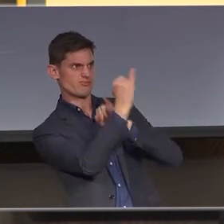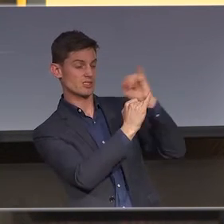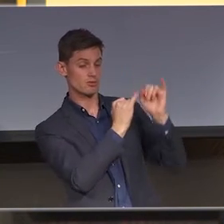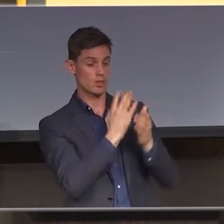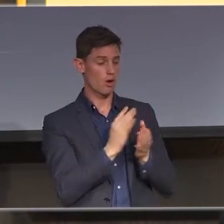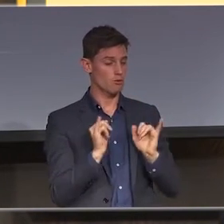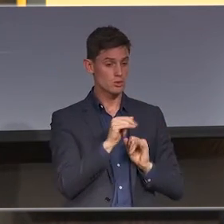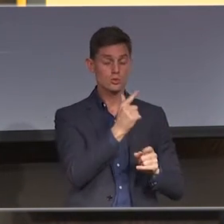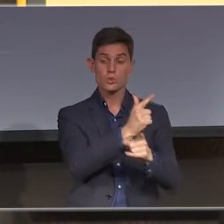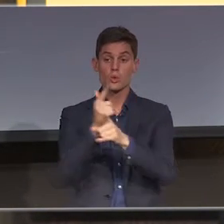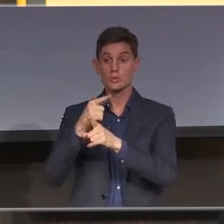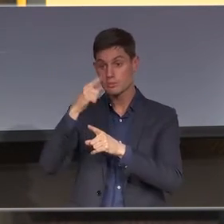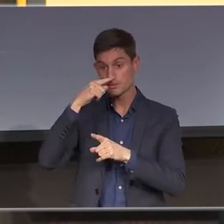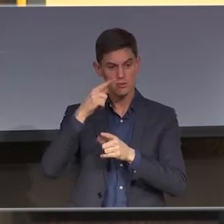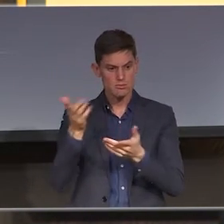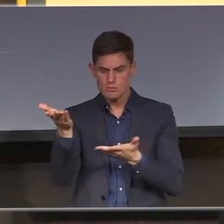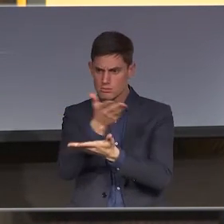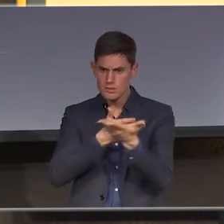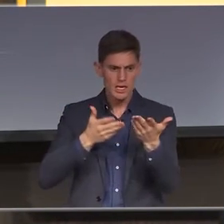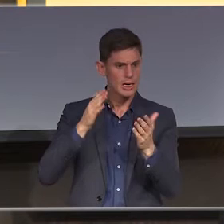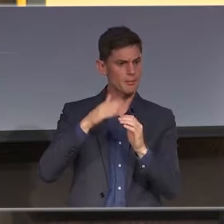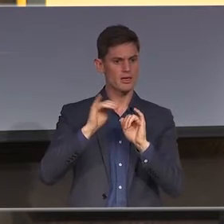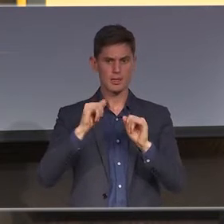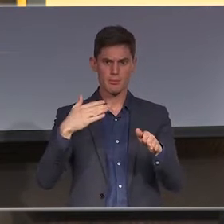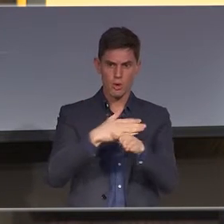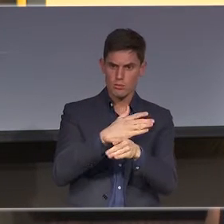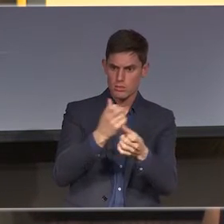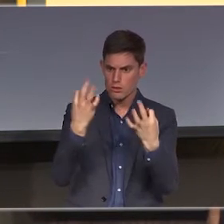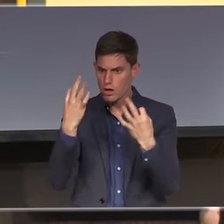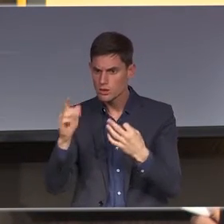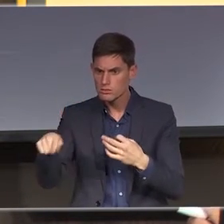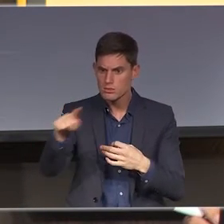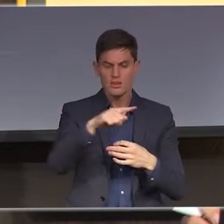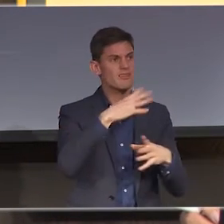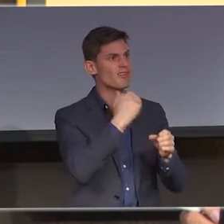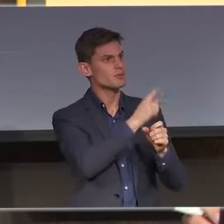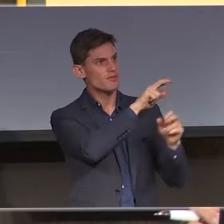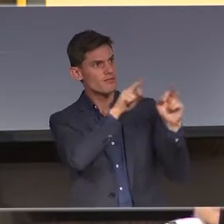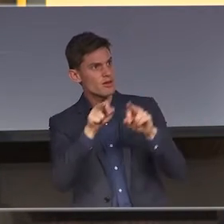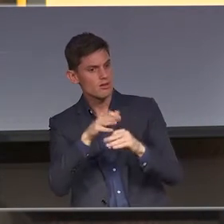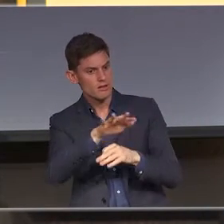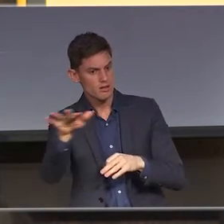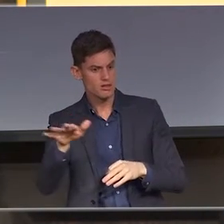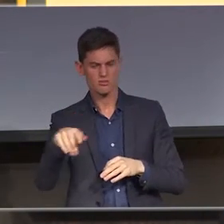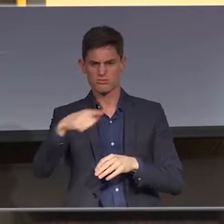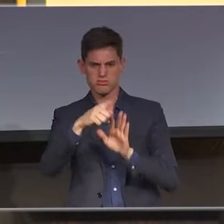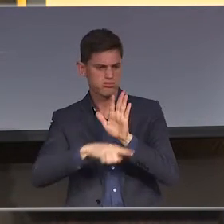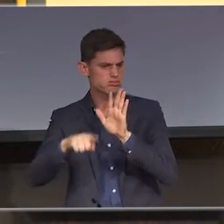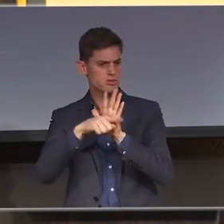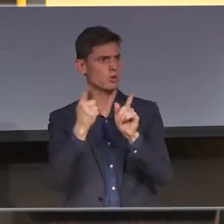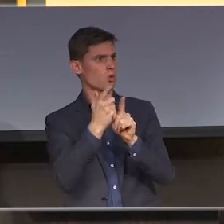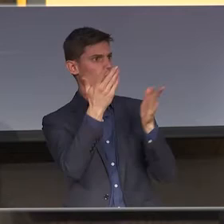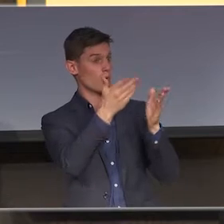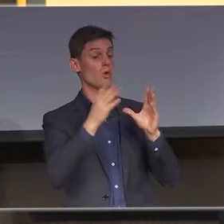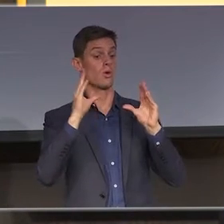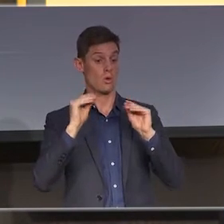you talk to those affected by the decline in employment and social policy. The city as it is today is one